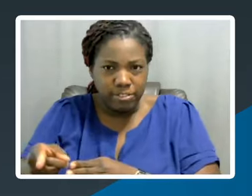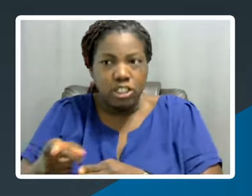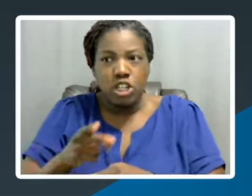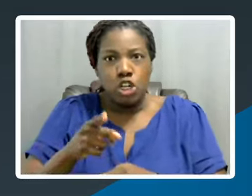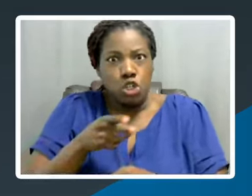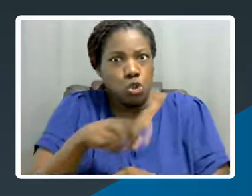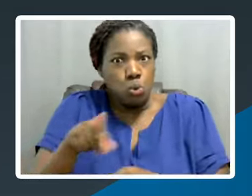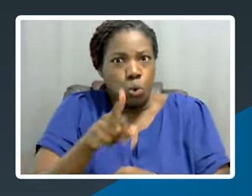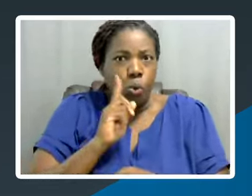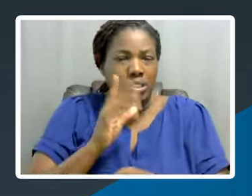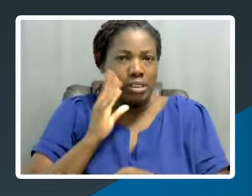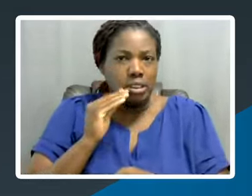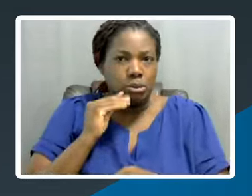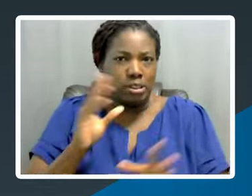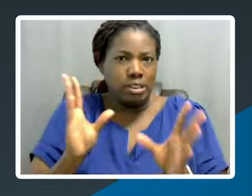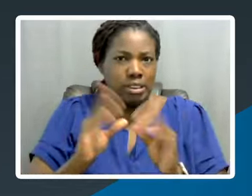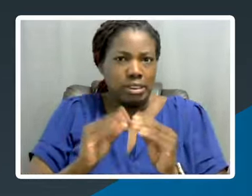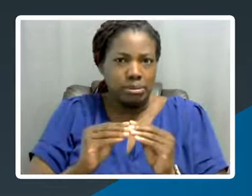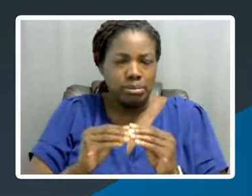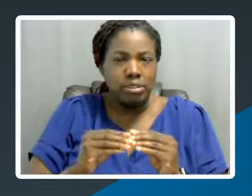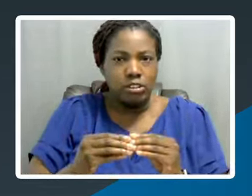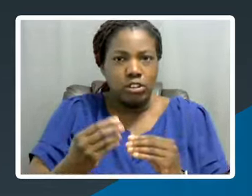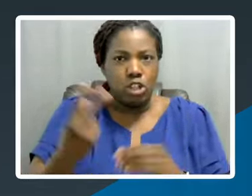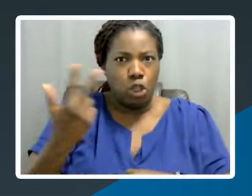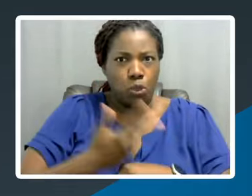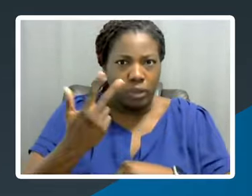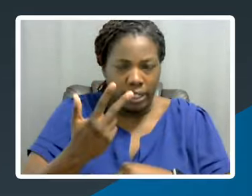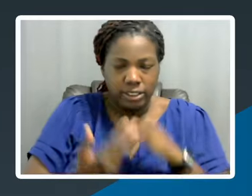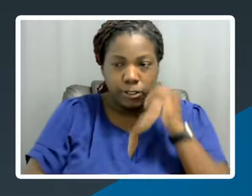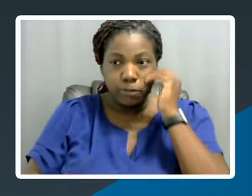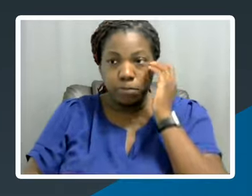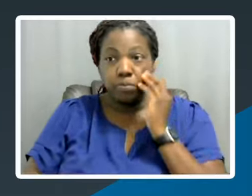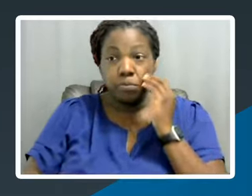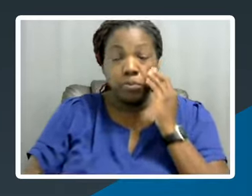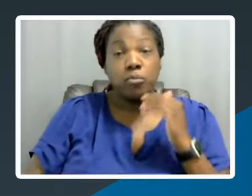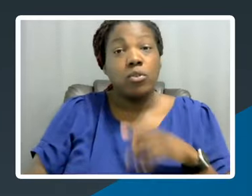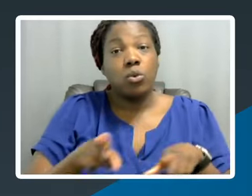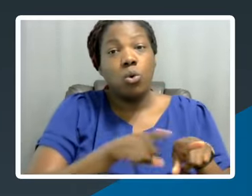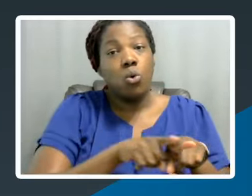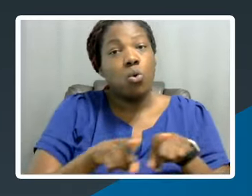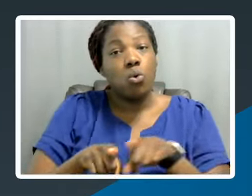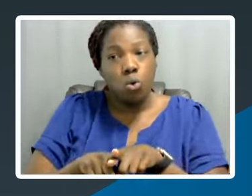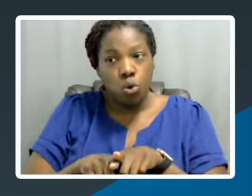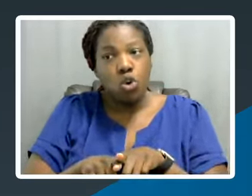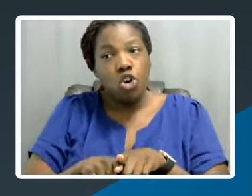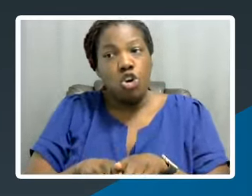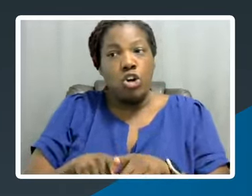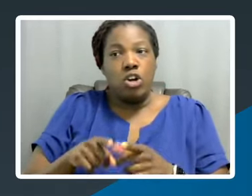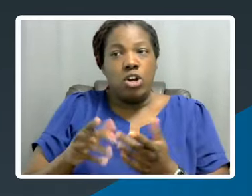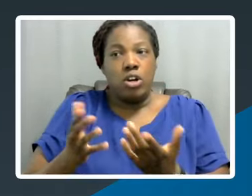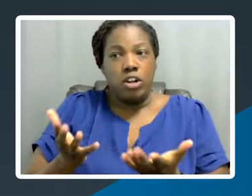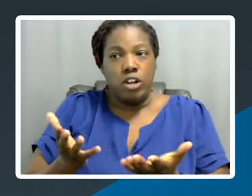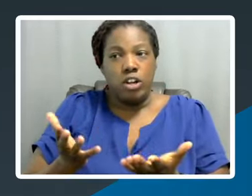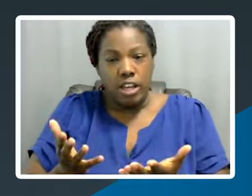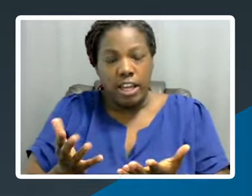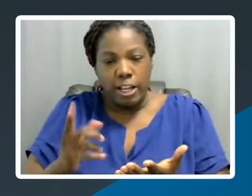throughout the summit sessions over the next 3 days. But there's also a scholarship and a framework